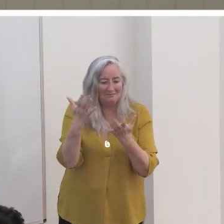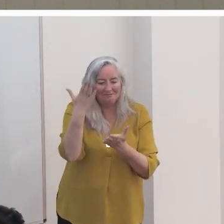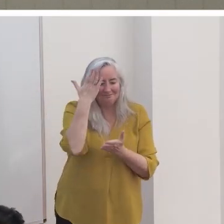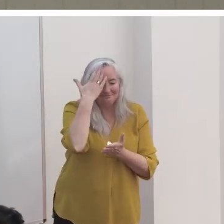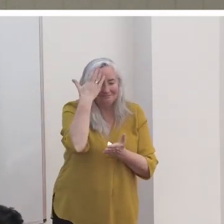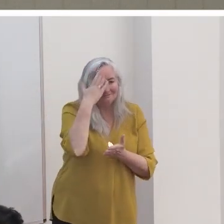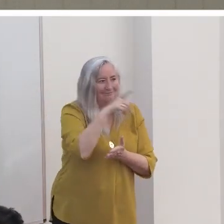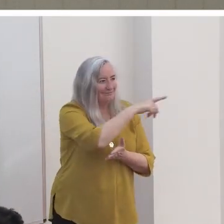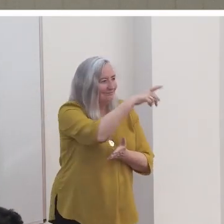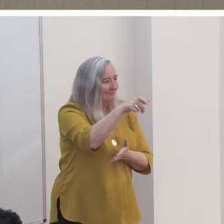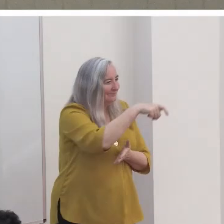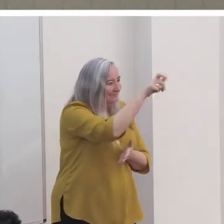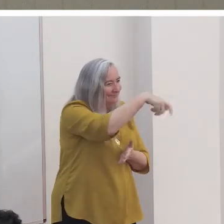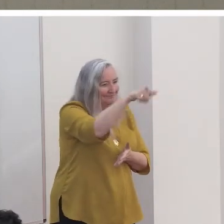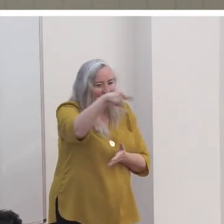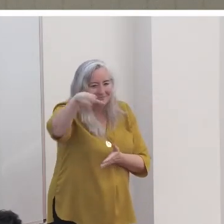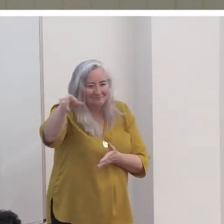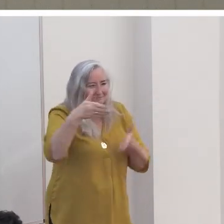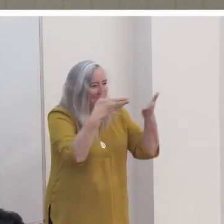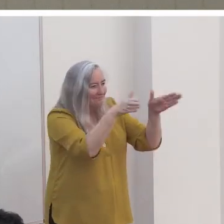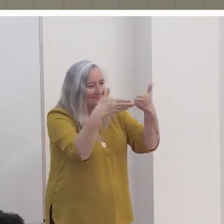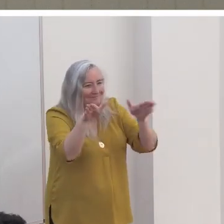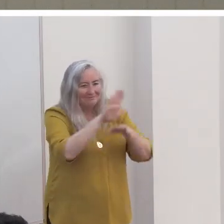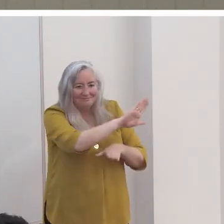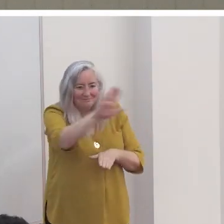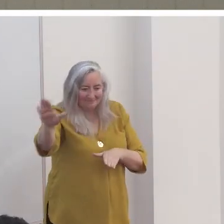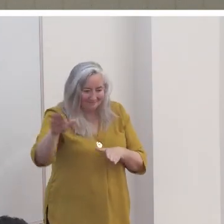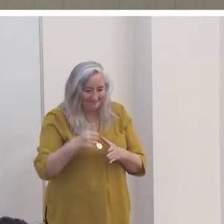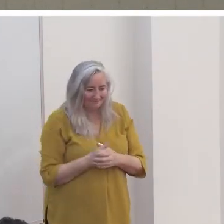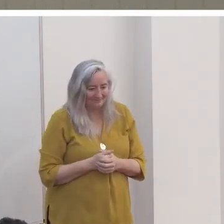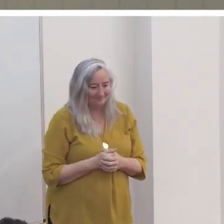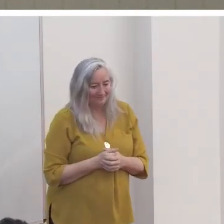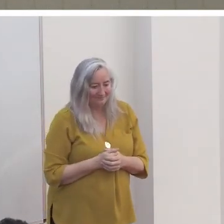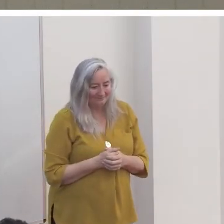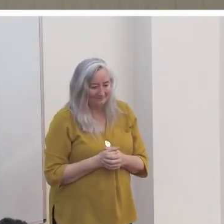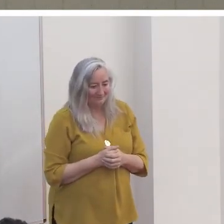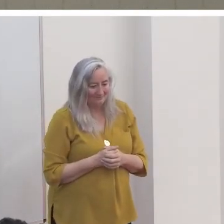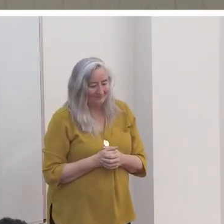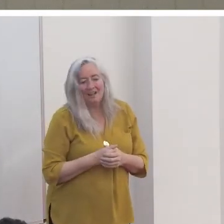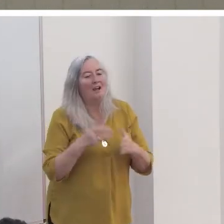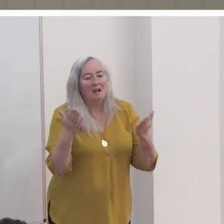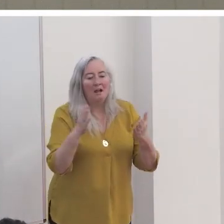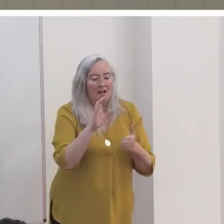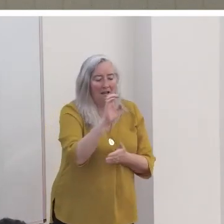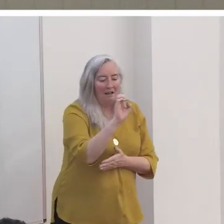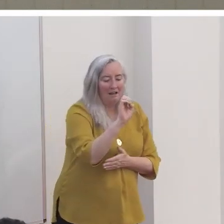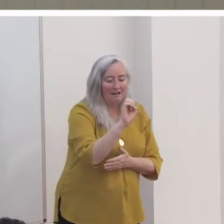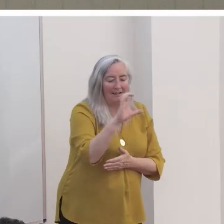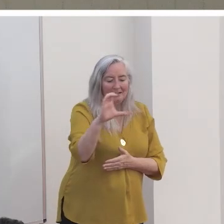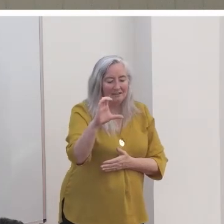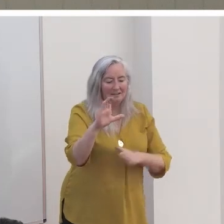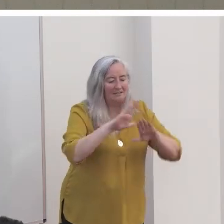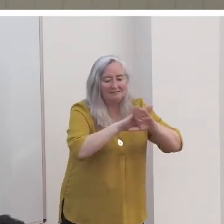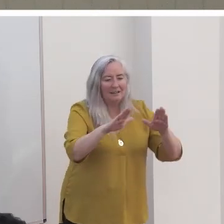than the European Commission, strictly statistical purposes. And if at any point you're uncomfortable, you can all free to